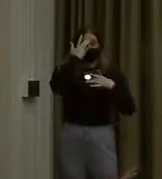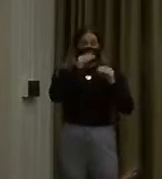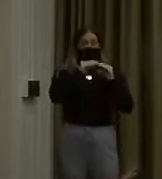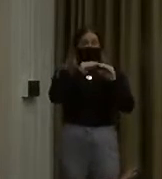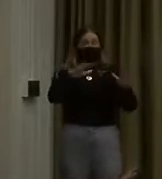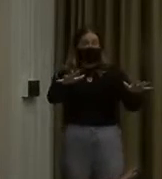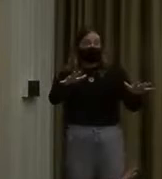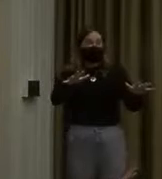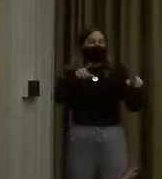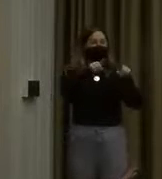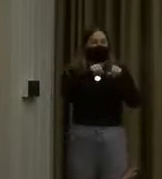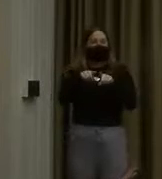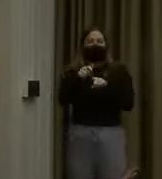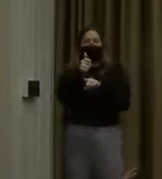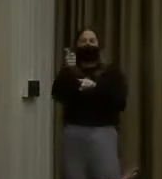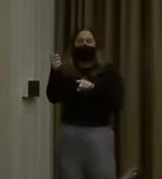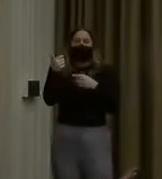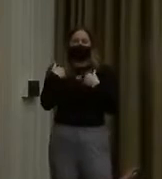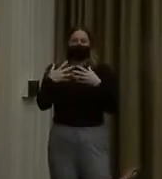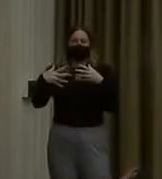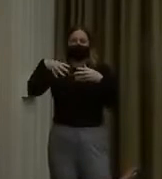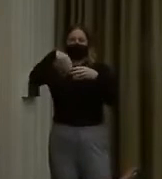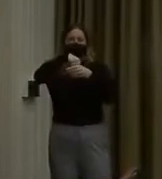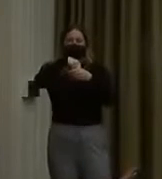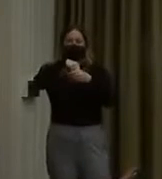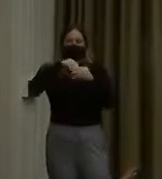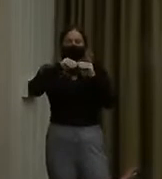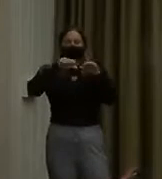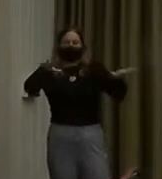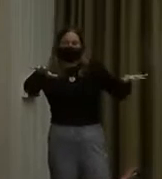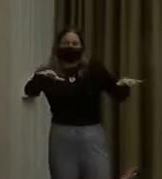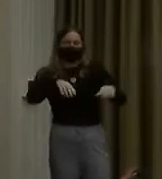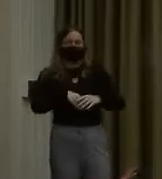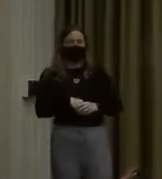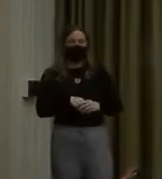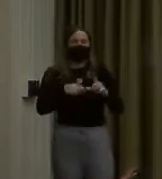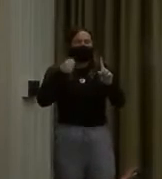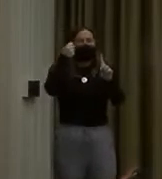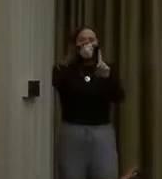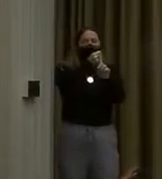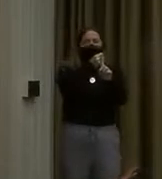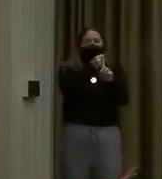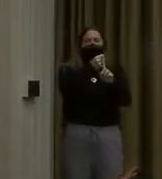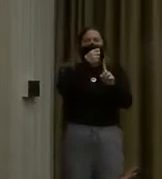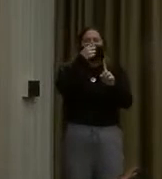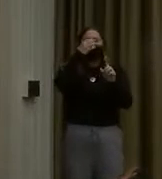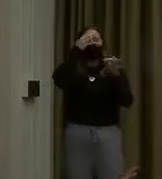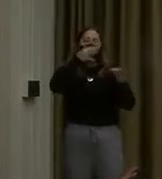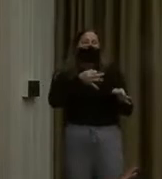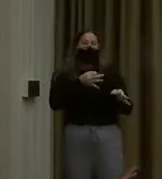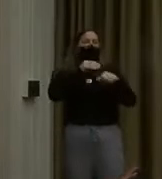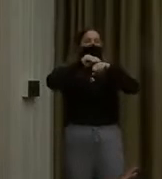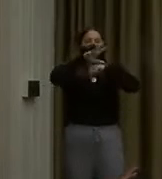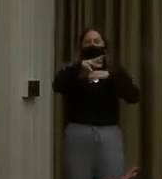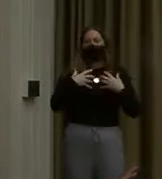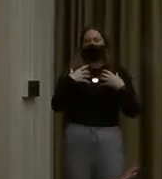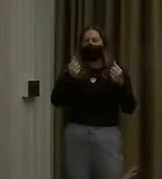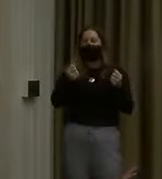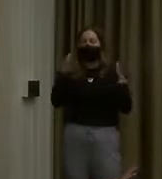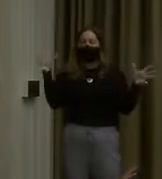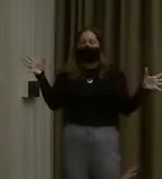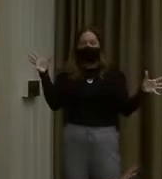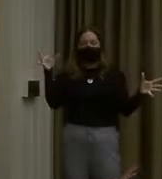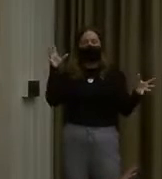illustrates the inconvenient and harsh truth about the impact of these determinants of health and how collectively